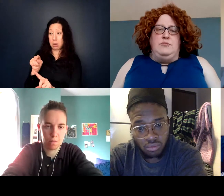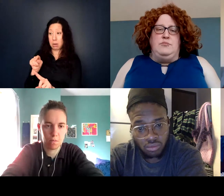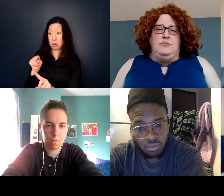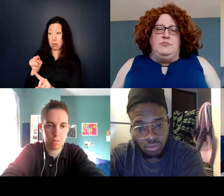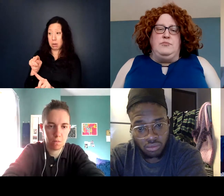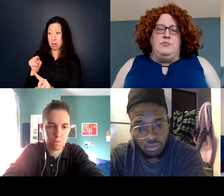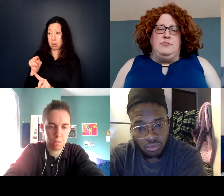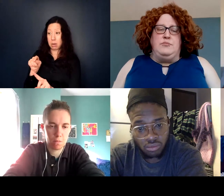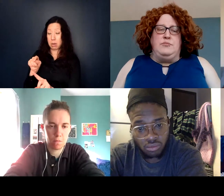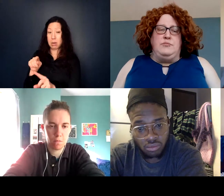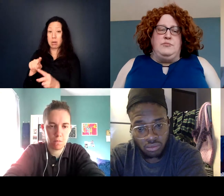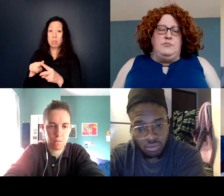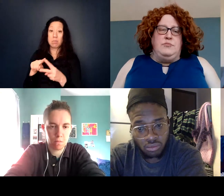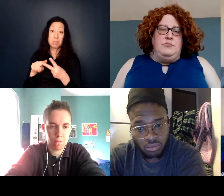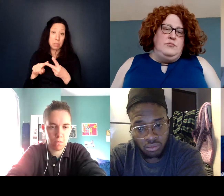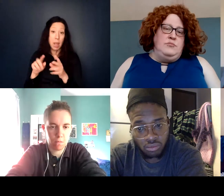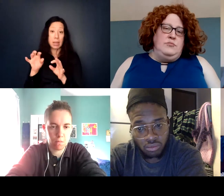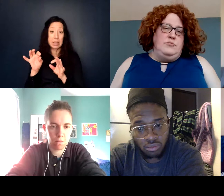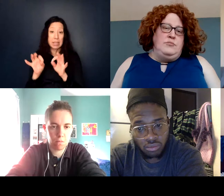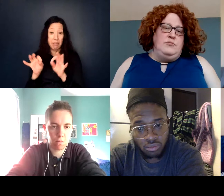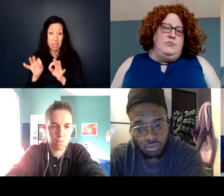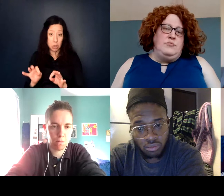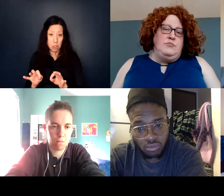some definitions would be good.